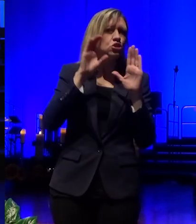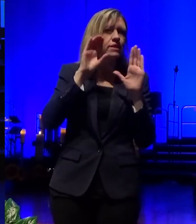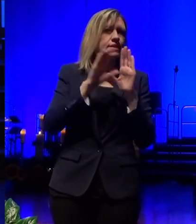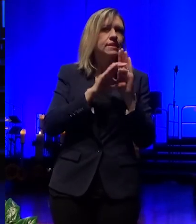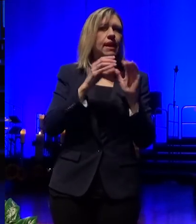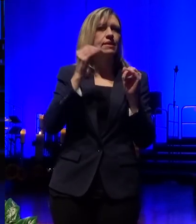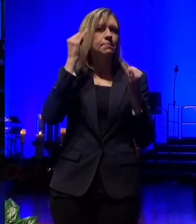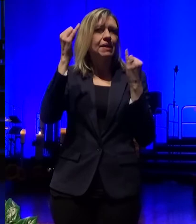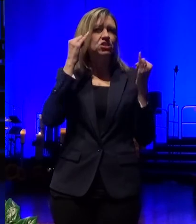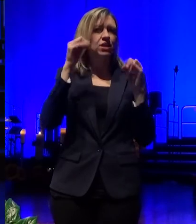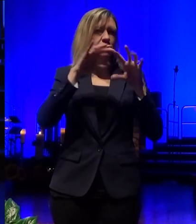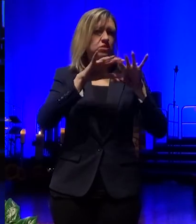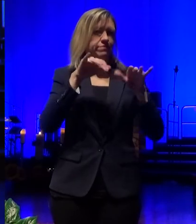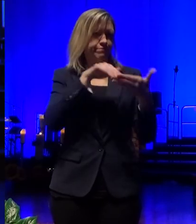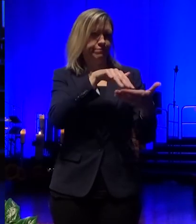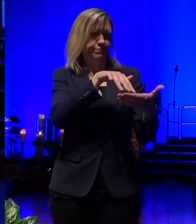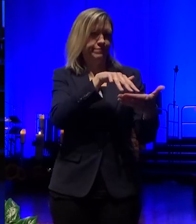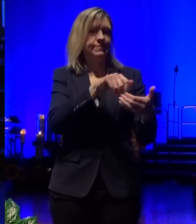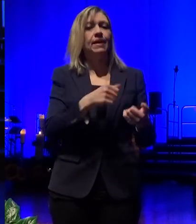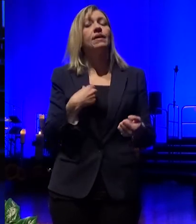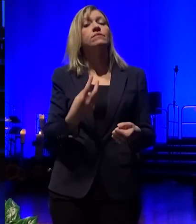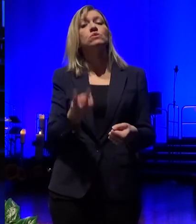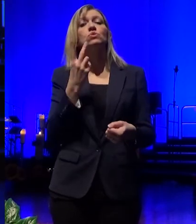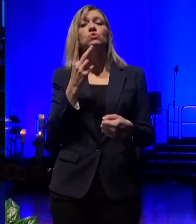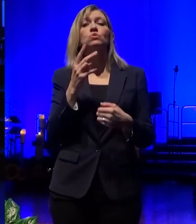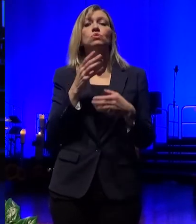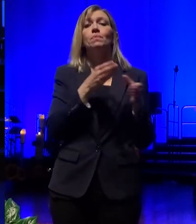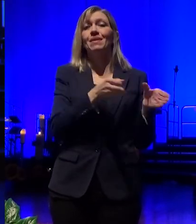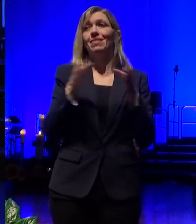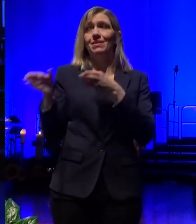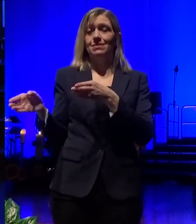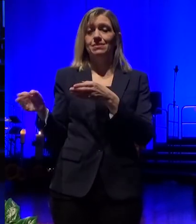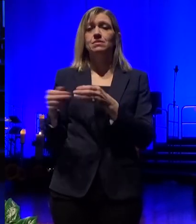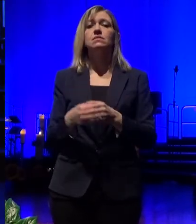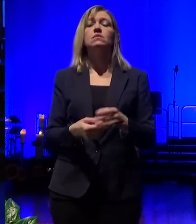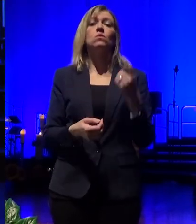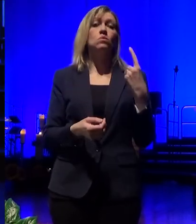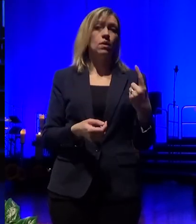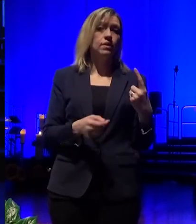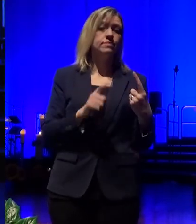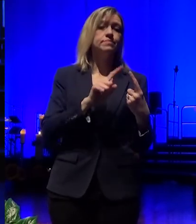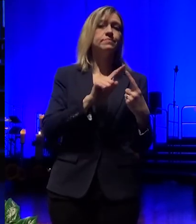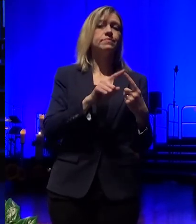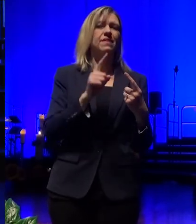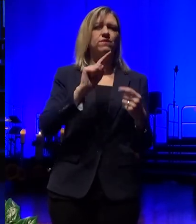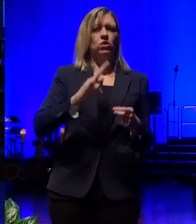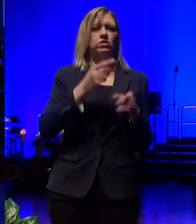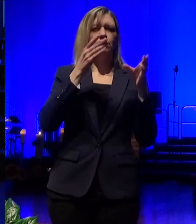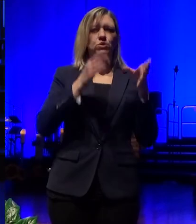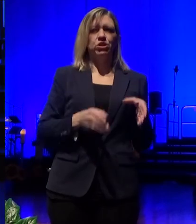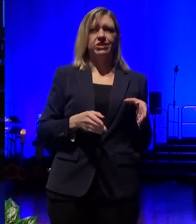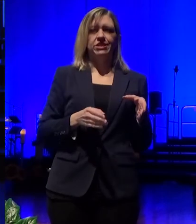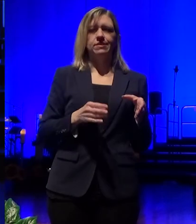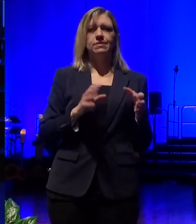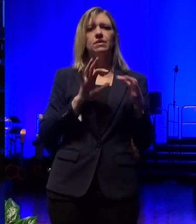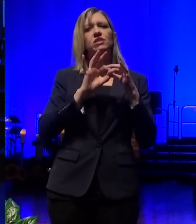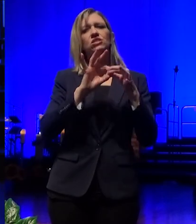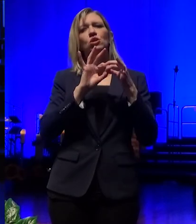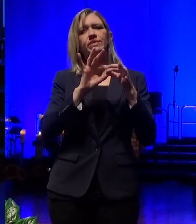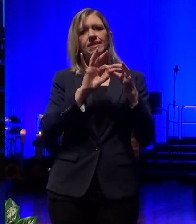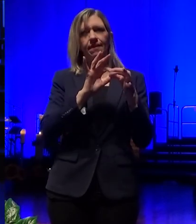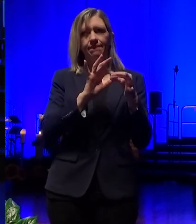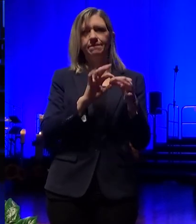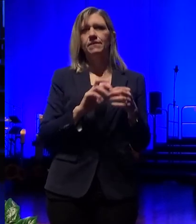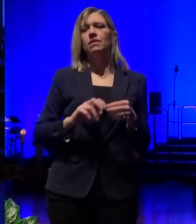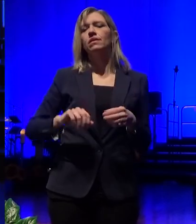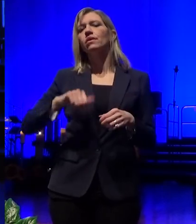imagination, they've come up with two distinct methods that we can do this. One is the first person, which is associative, and